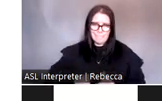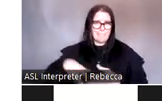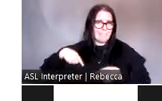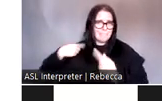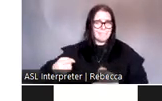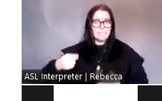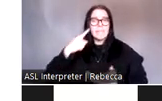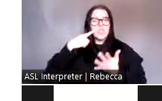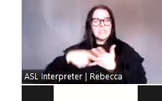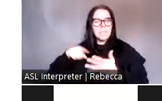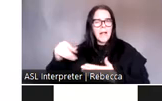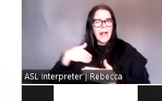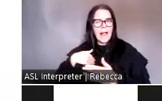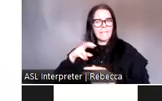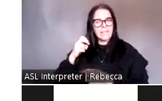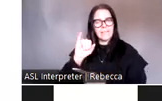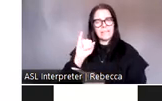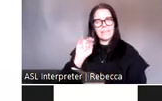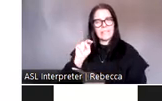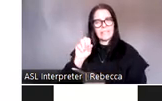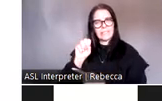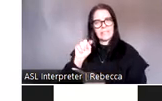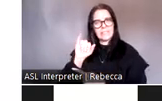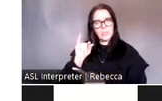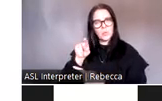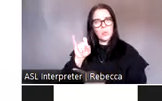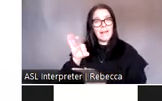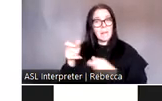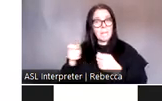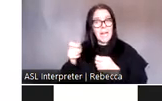of Management Accountants. They have their own micro-credentials.